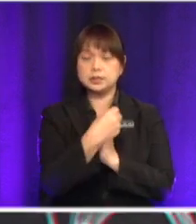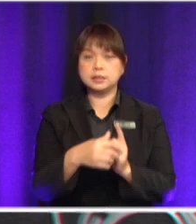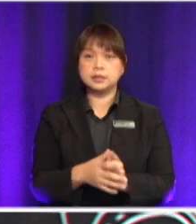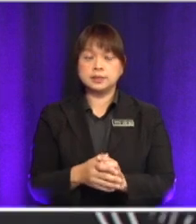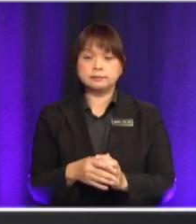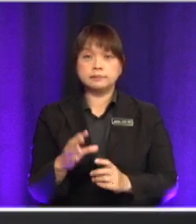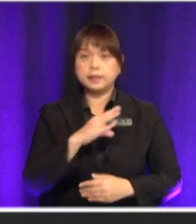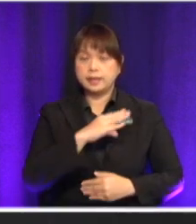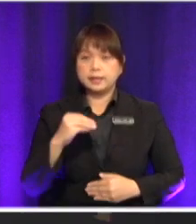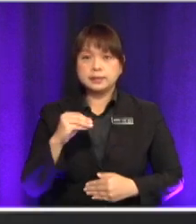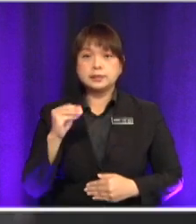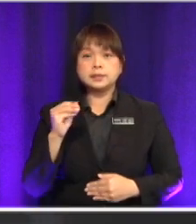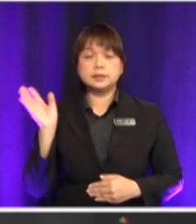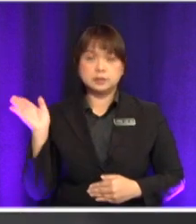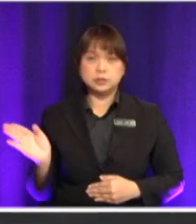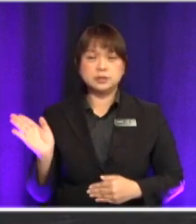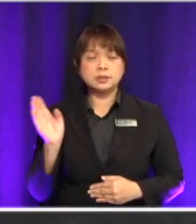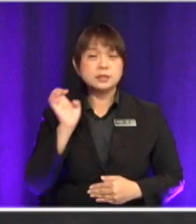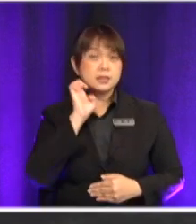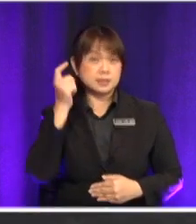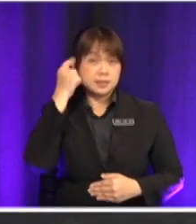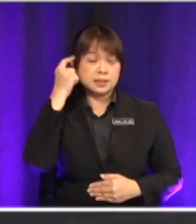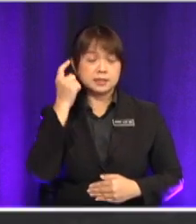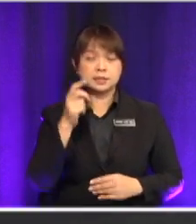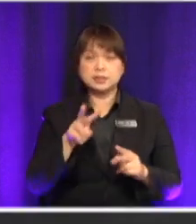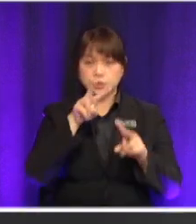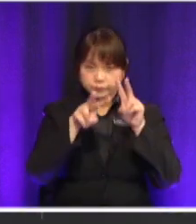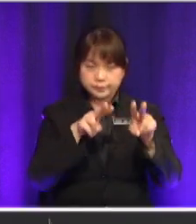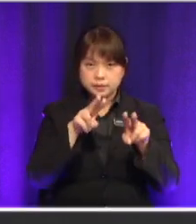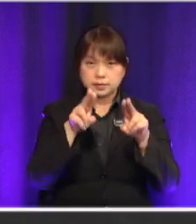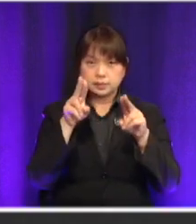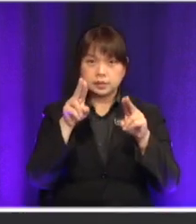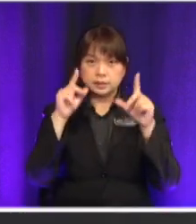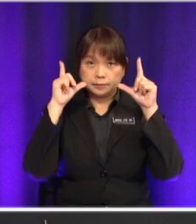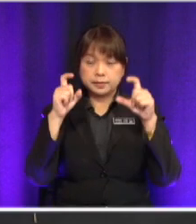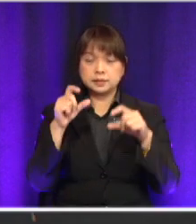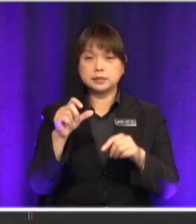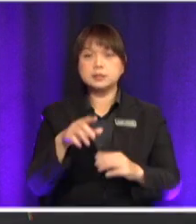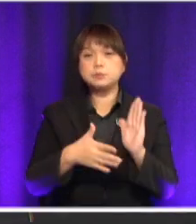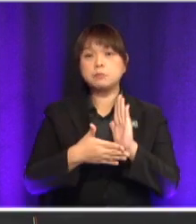more suitable, like, for example, in a shop and you want to catch any